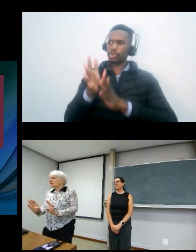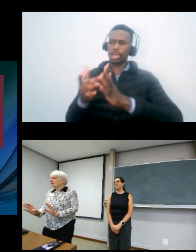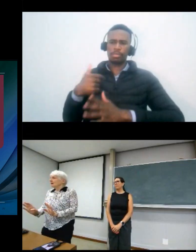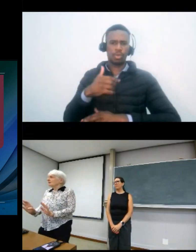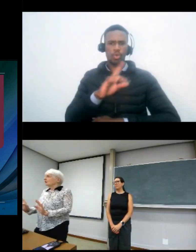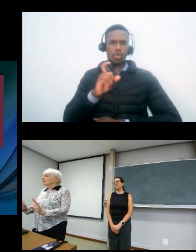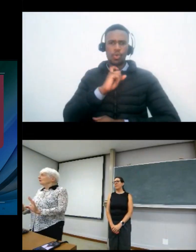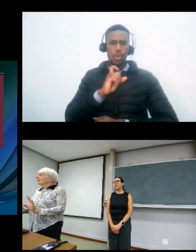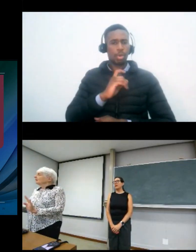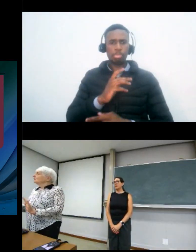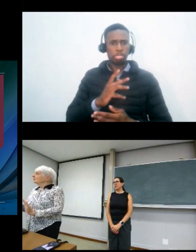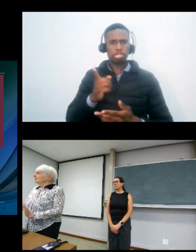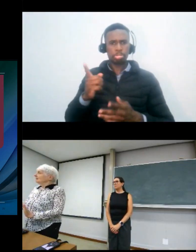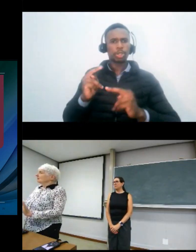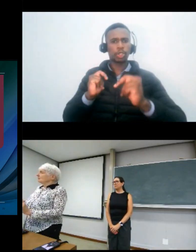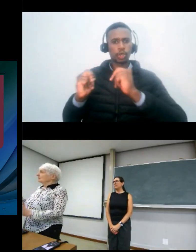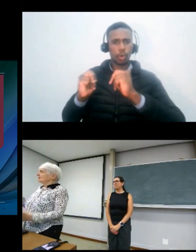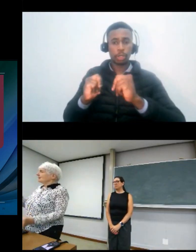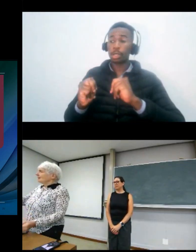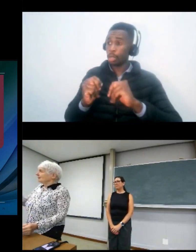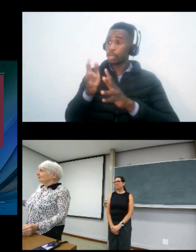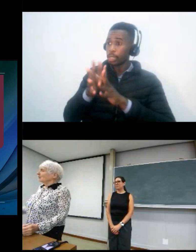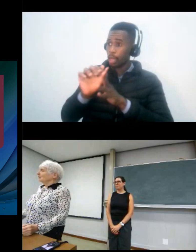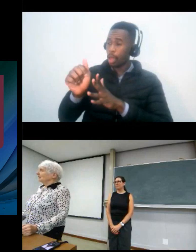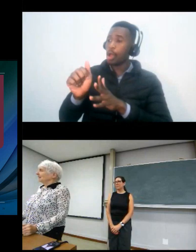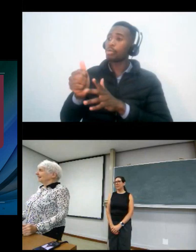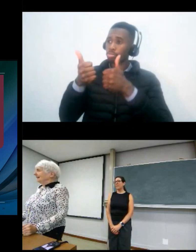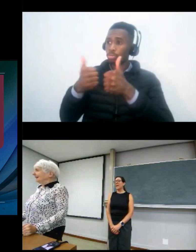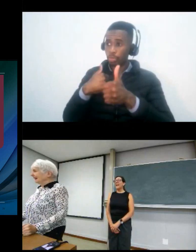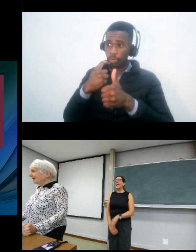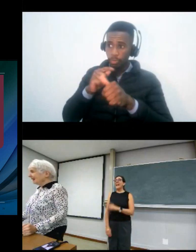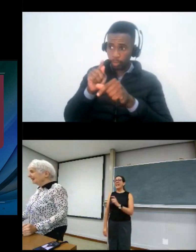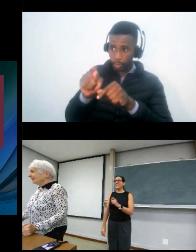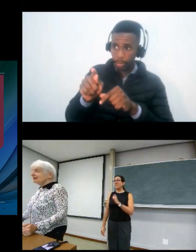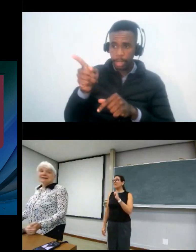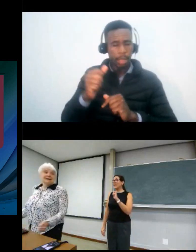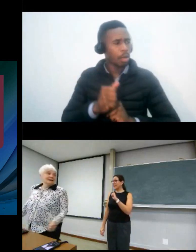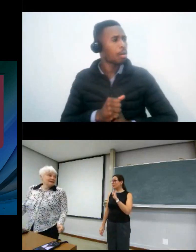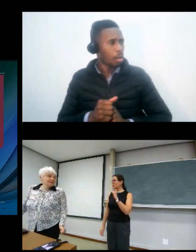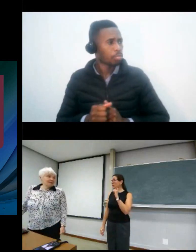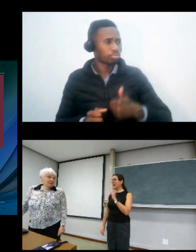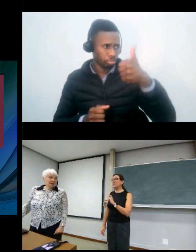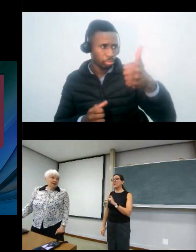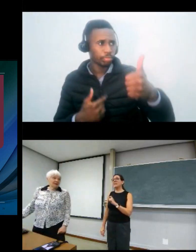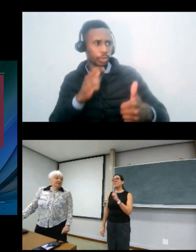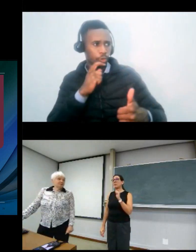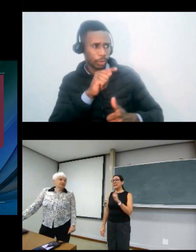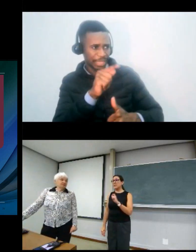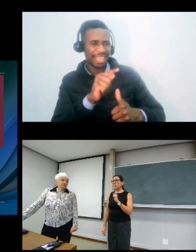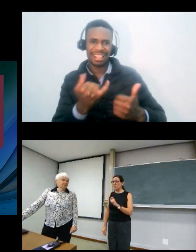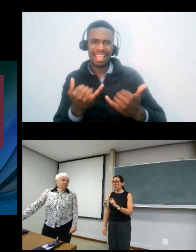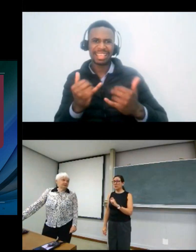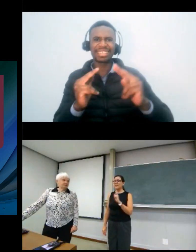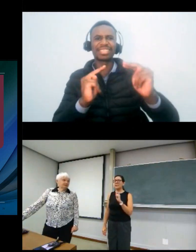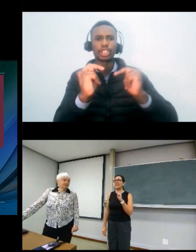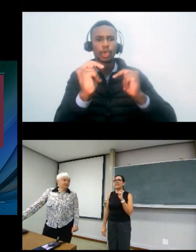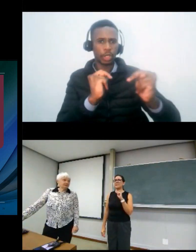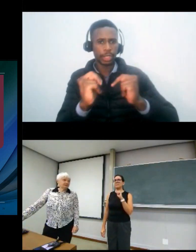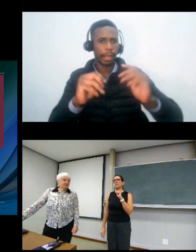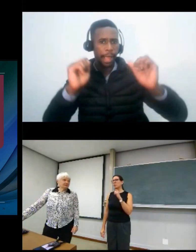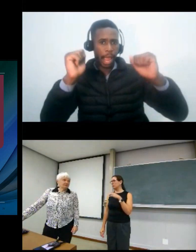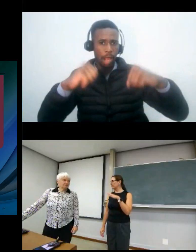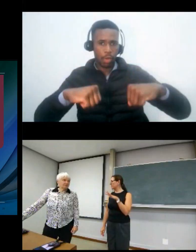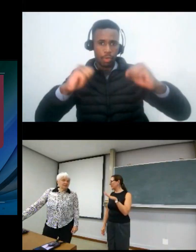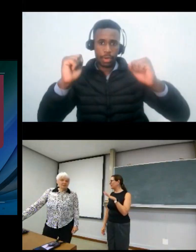flexibility which is there. So you can see the answer is slightly more complicated. And just to add to that, there is also a